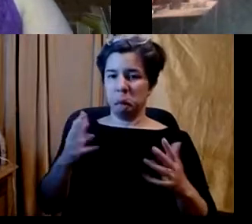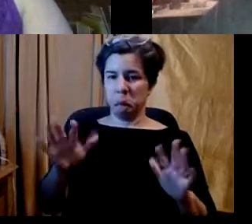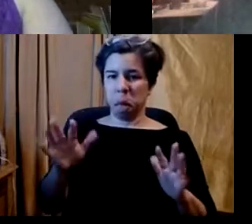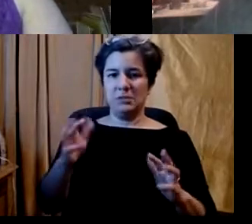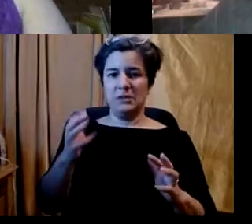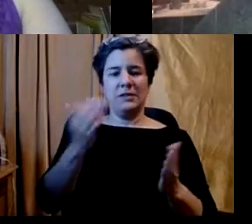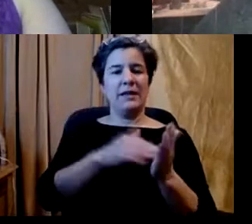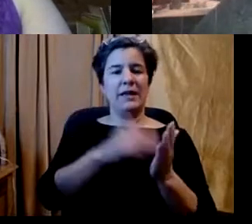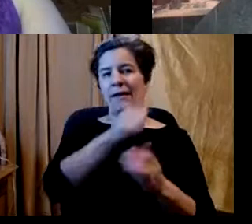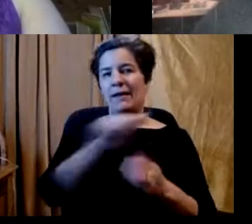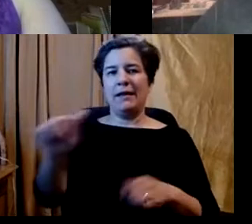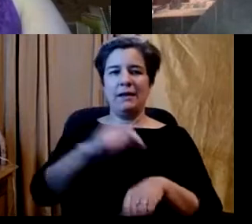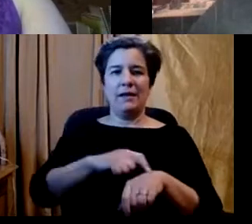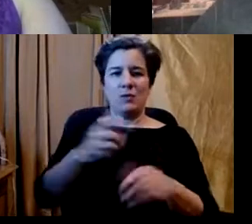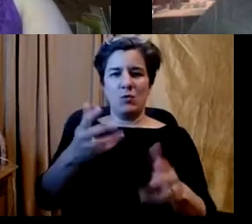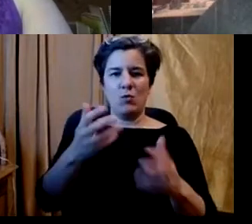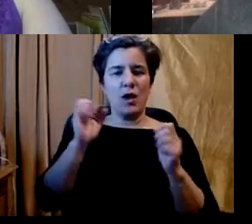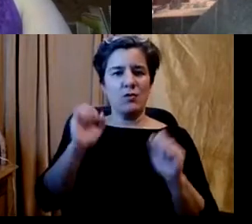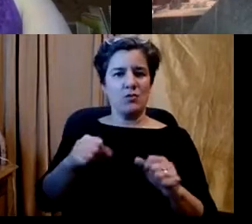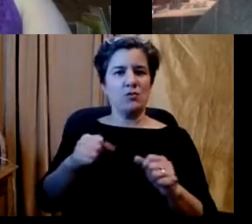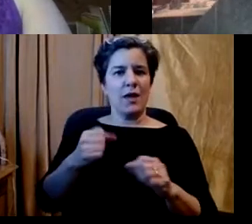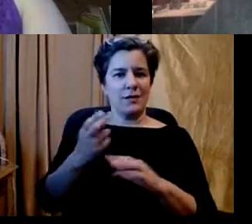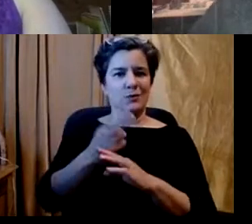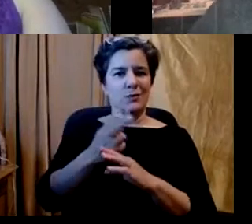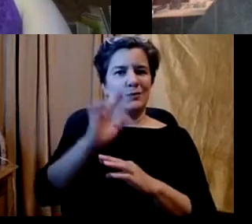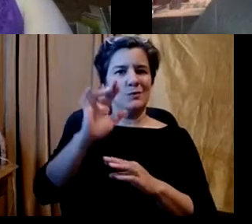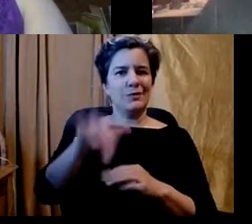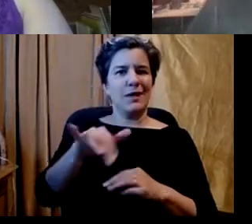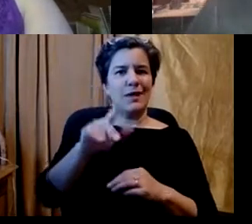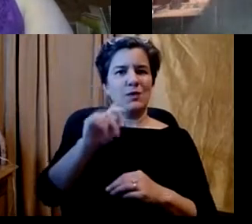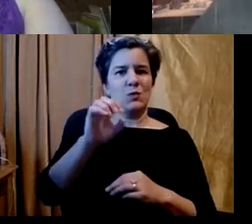anytime you like. I'm gonna I hope say that just helped. Sorry.